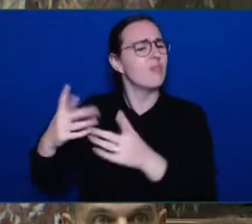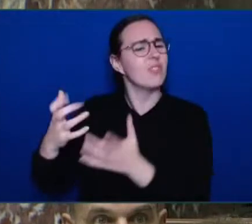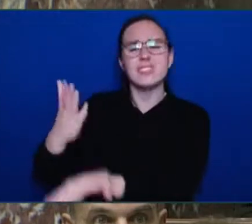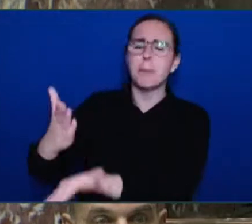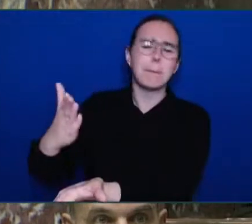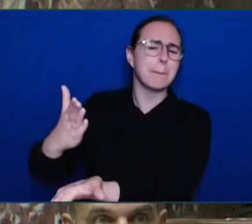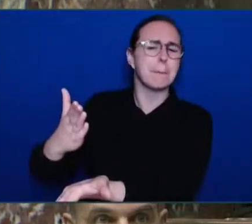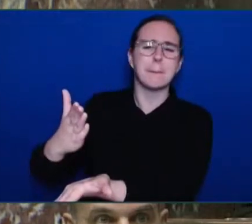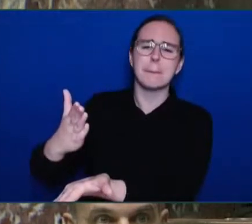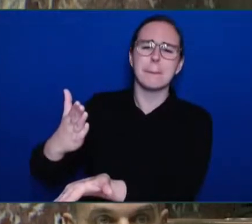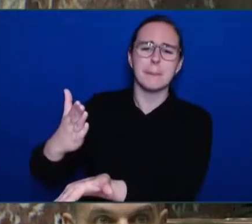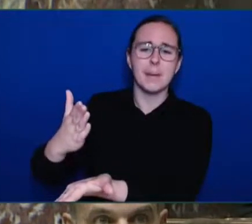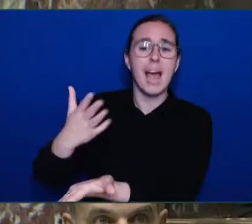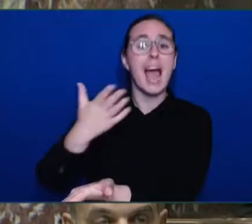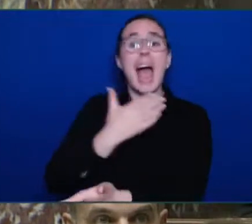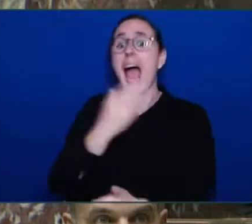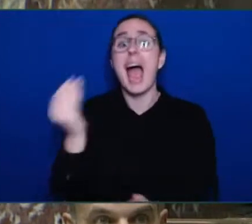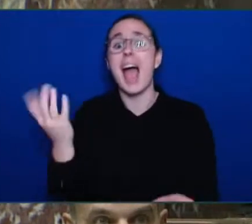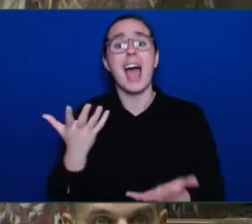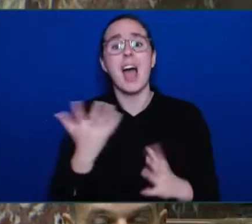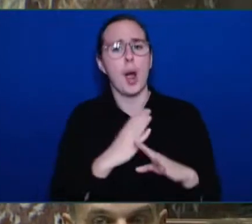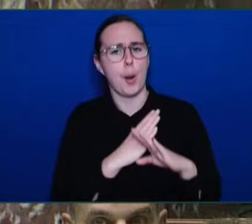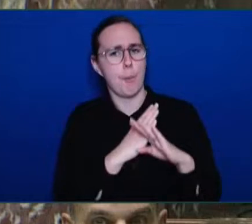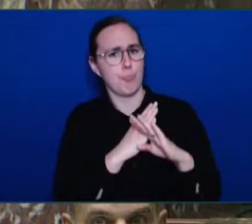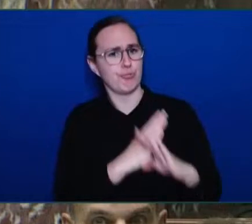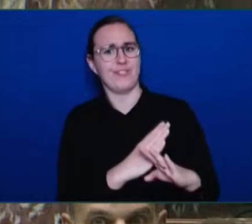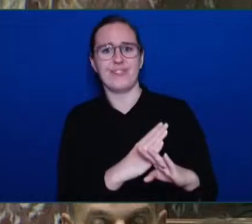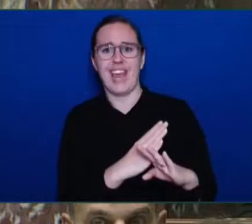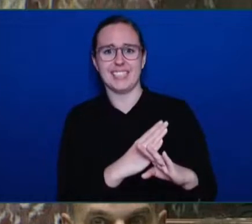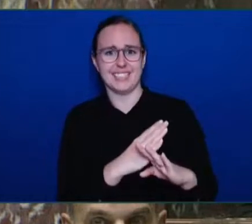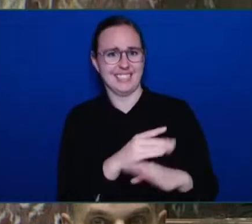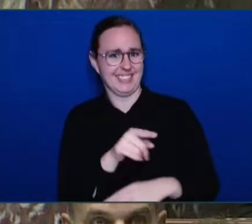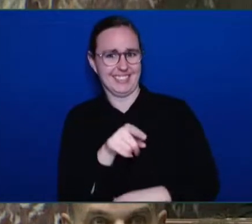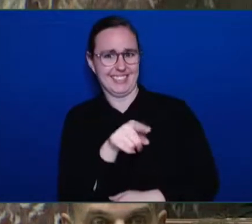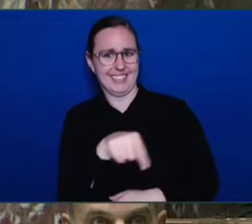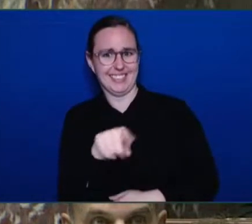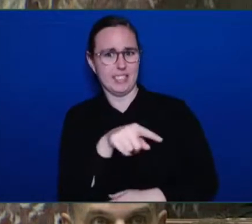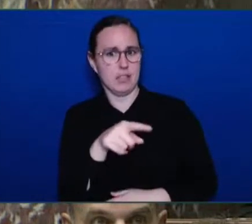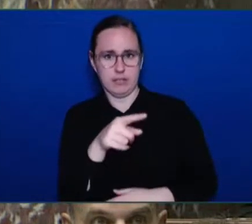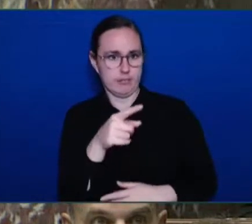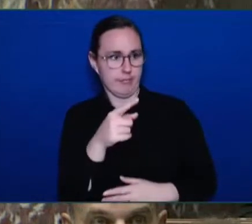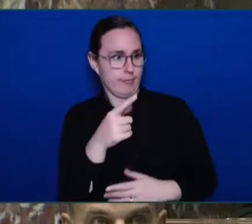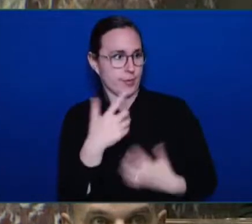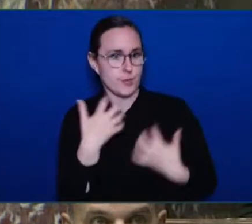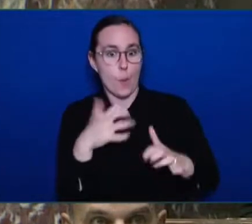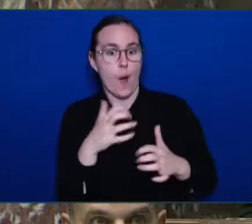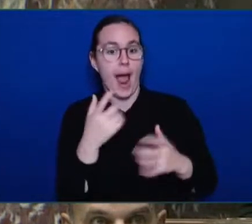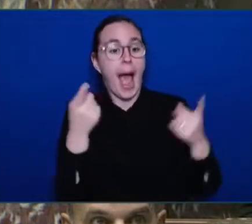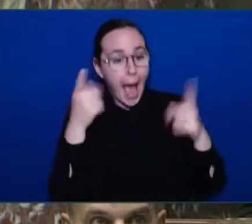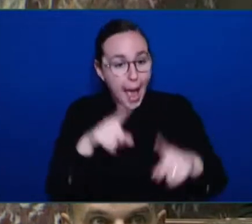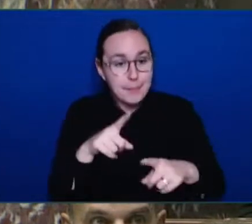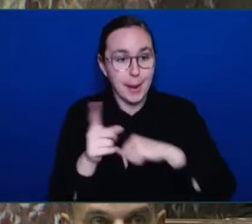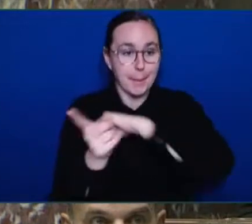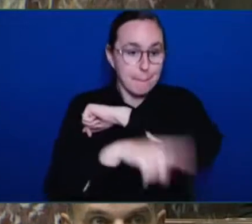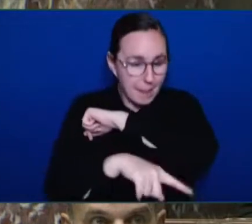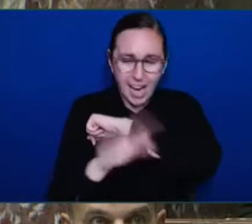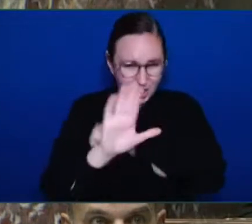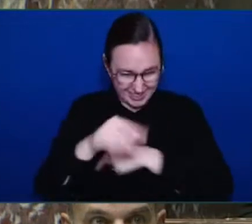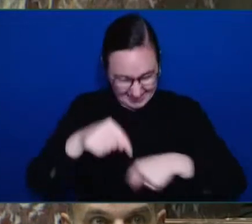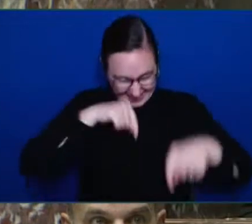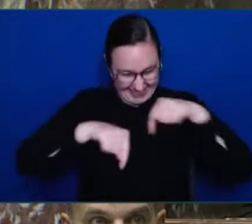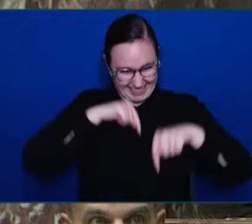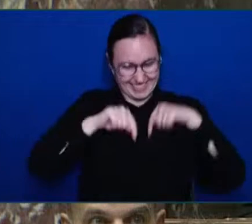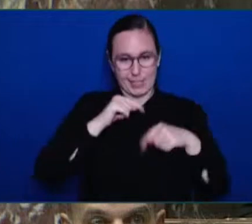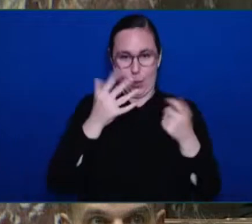The honourable member herself referred to the complexity of this problem. Simply arresting people out of the situation we know is going to